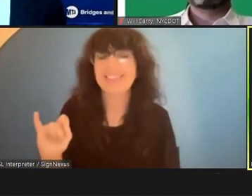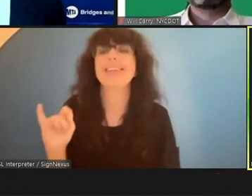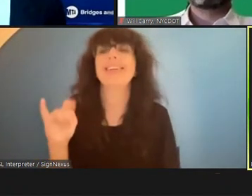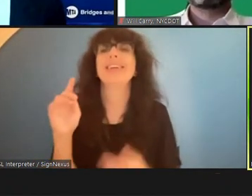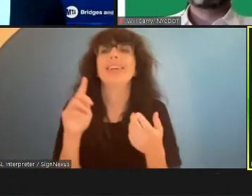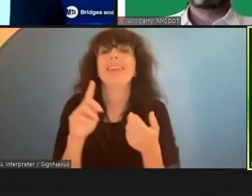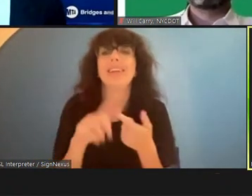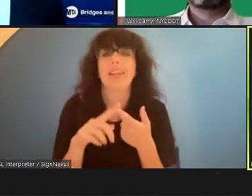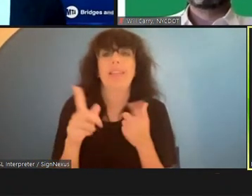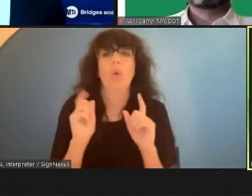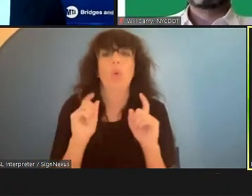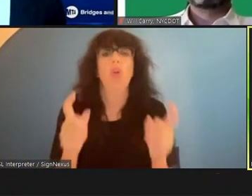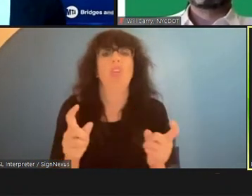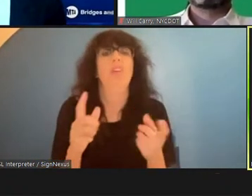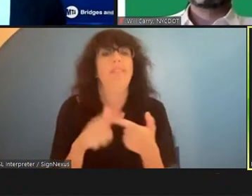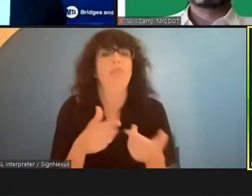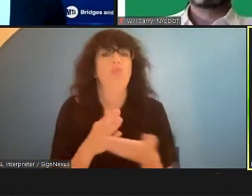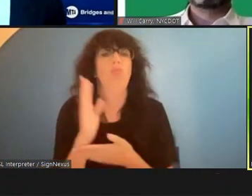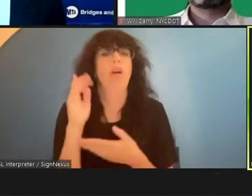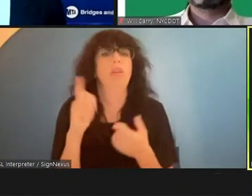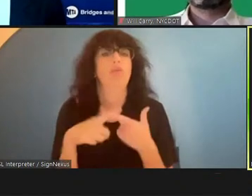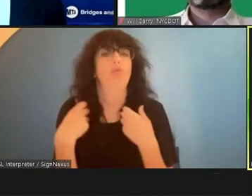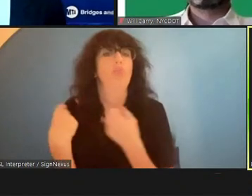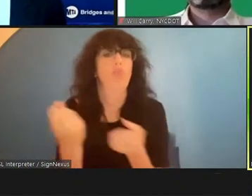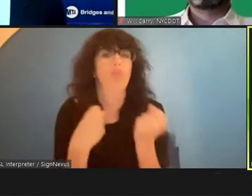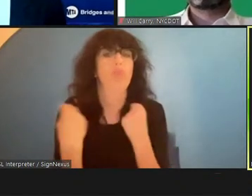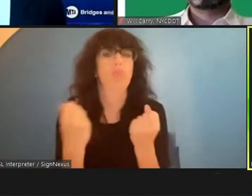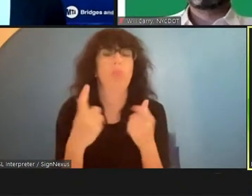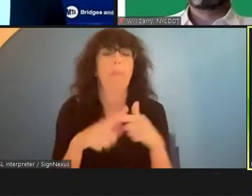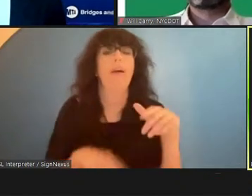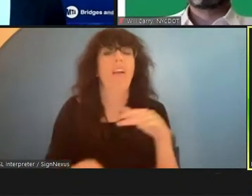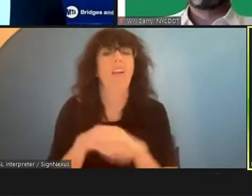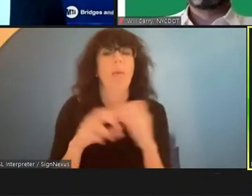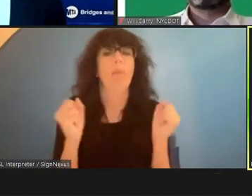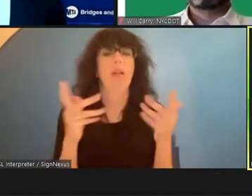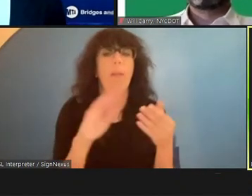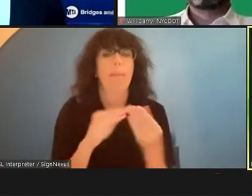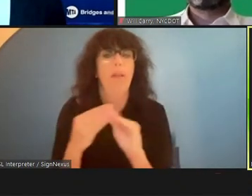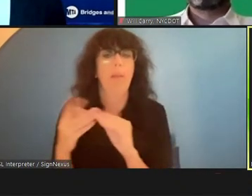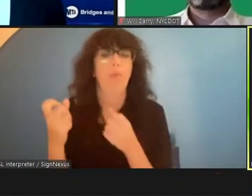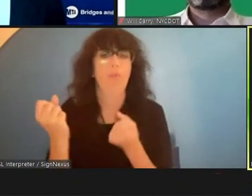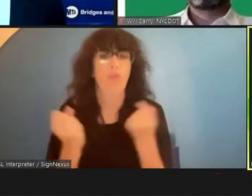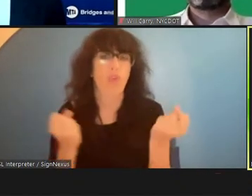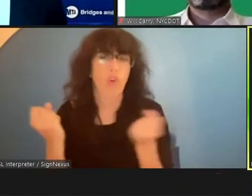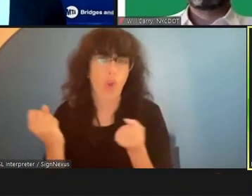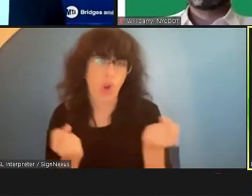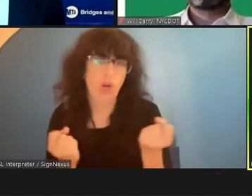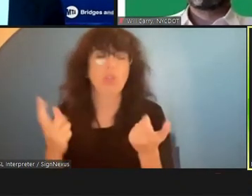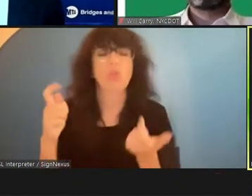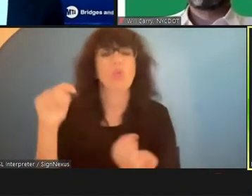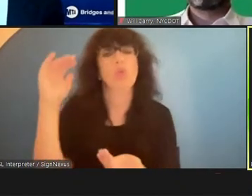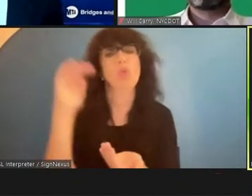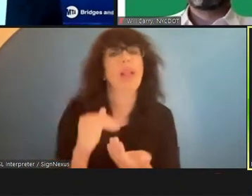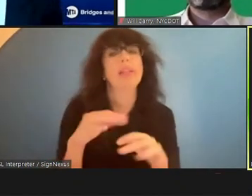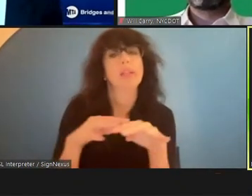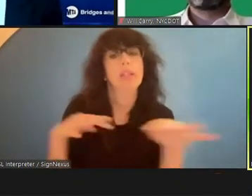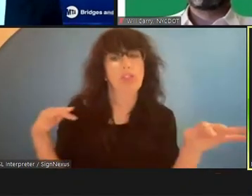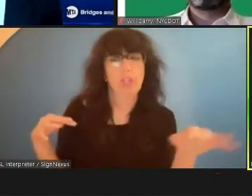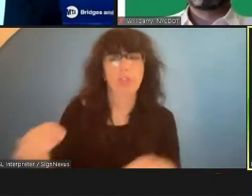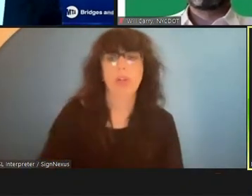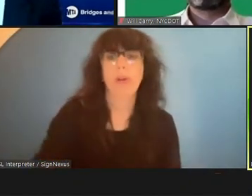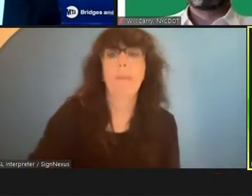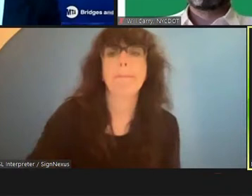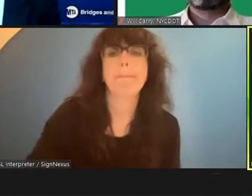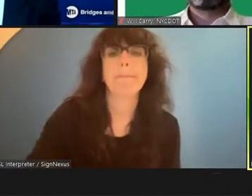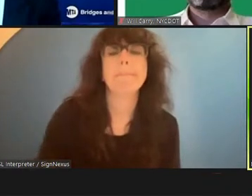right to crews who are capping the number of cars achieving the purpose of limiting congestion taxi